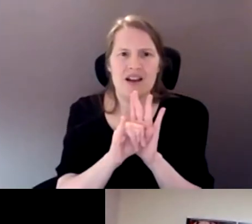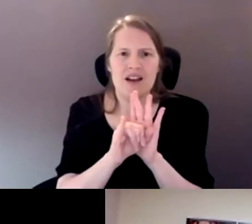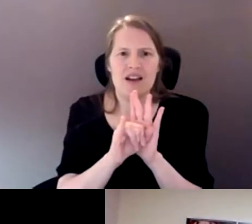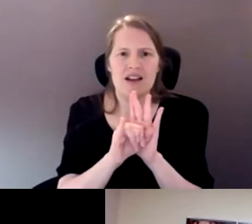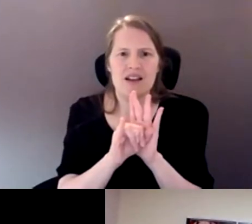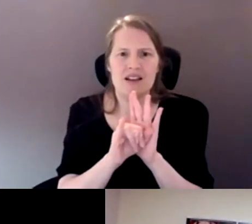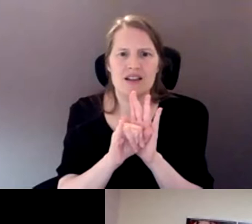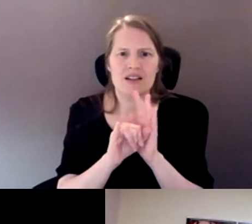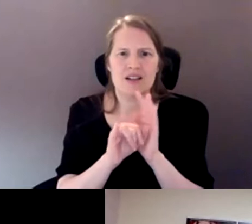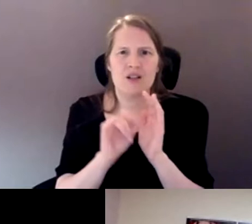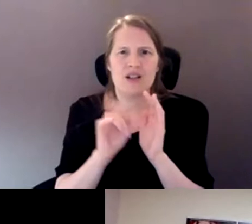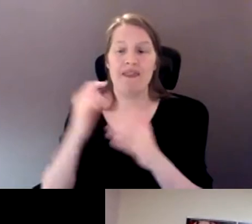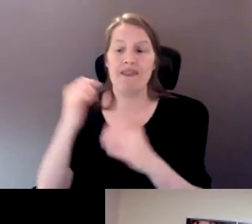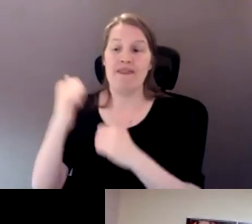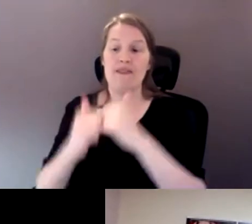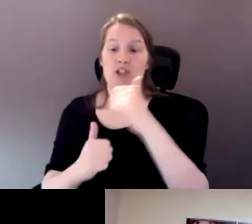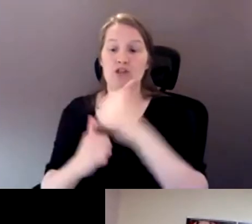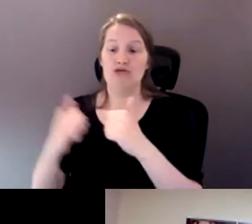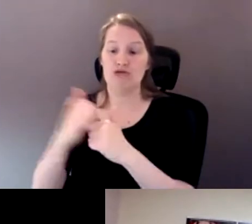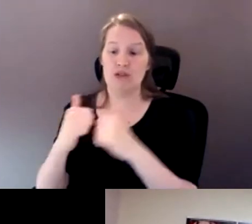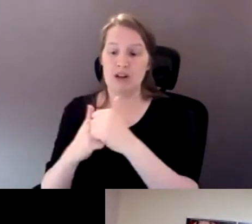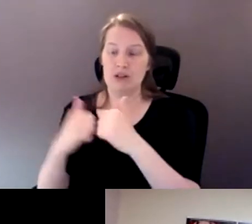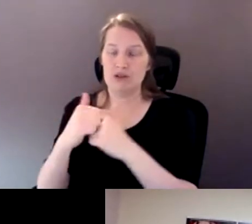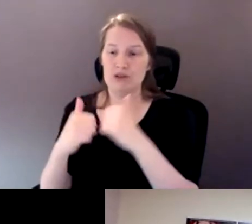the structure has made its way